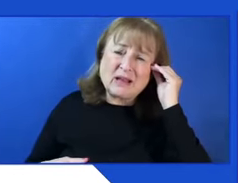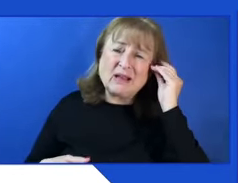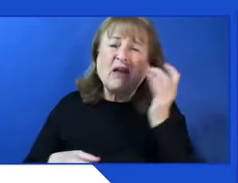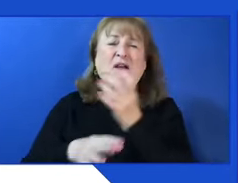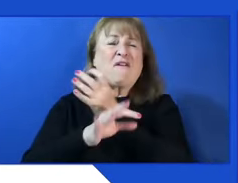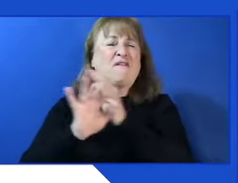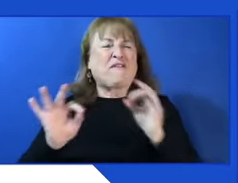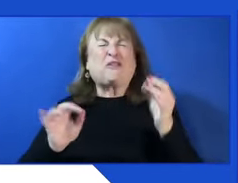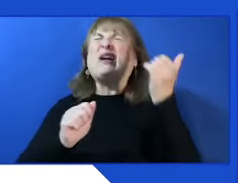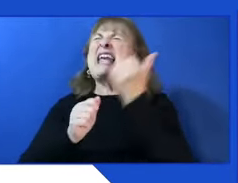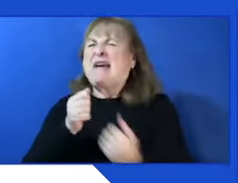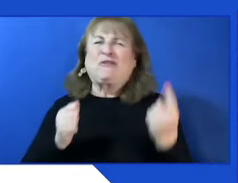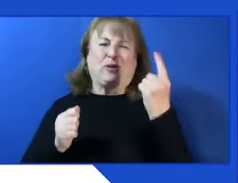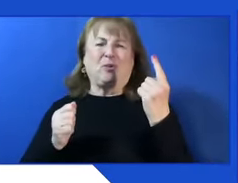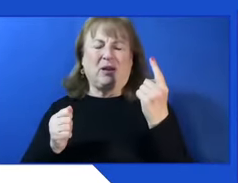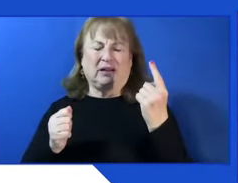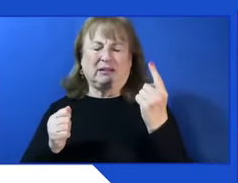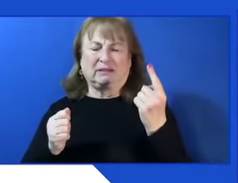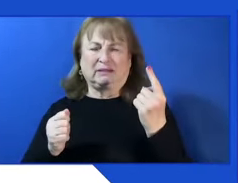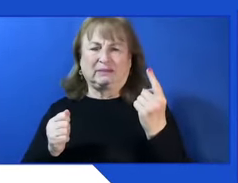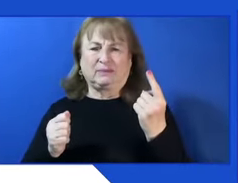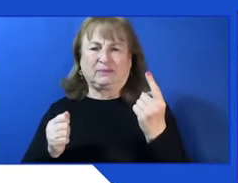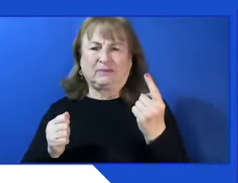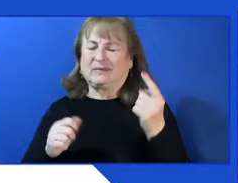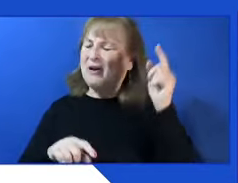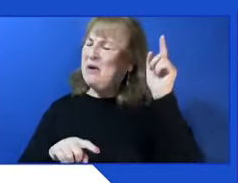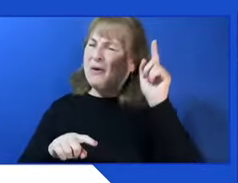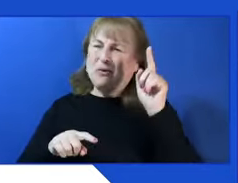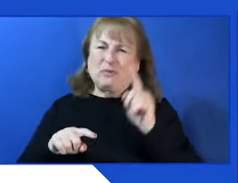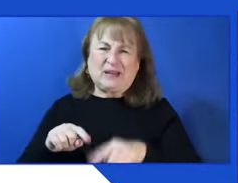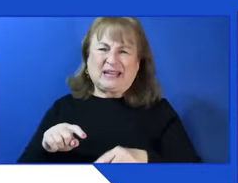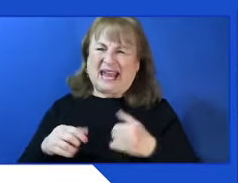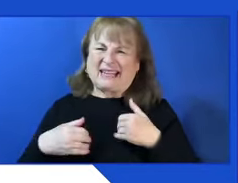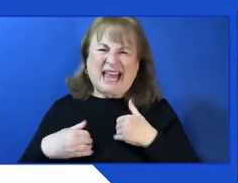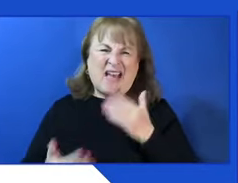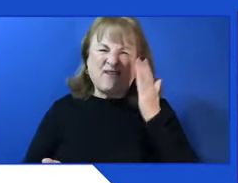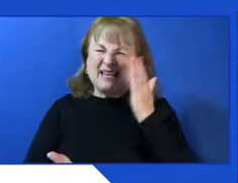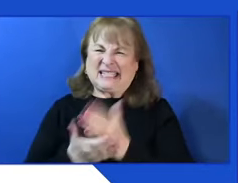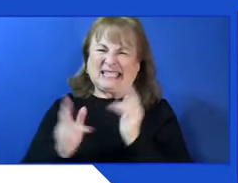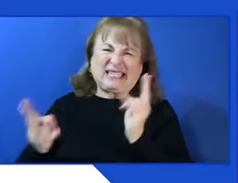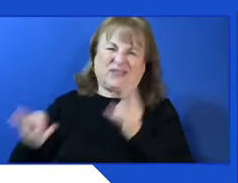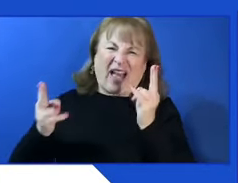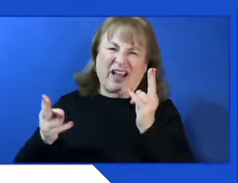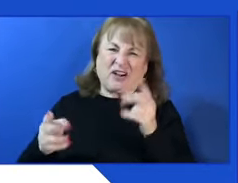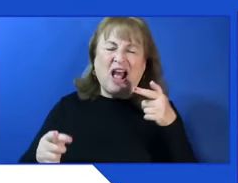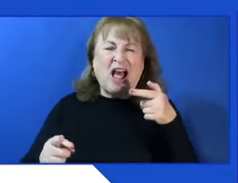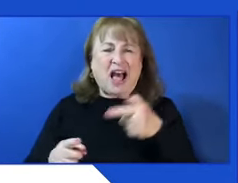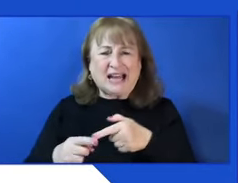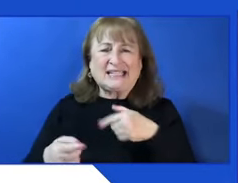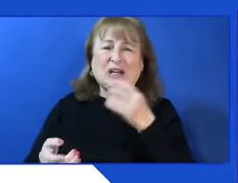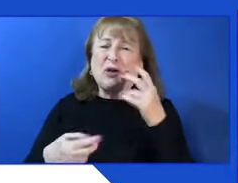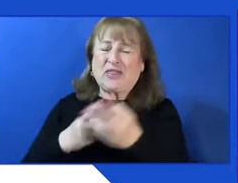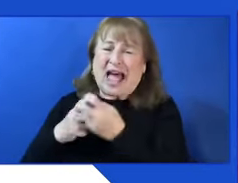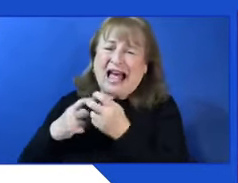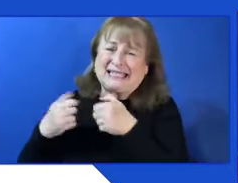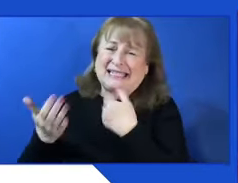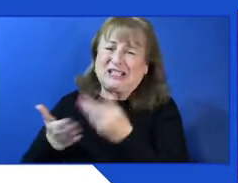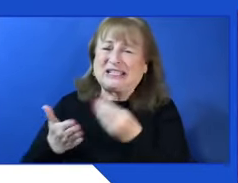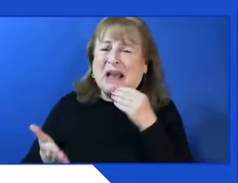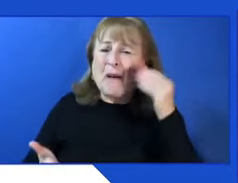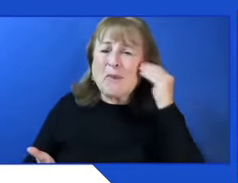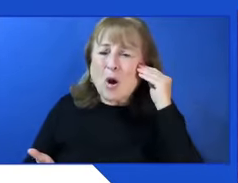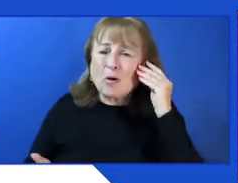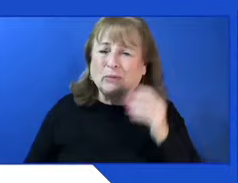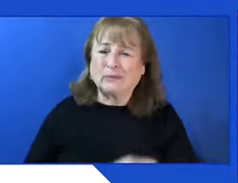every single one of them. There cannot be a ceasefire until the hostages are home.